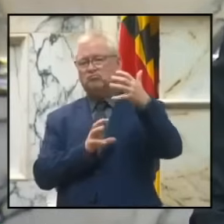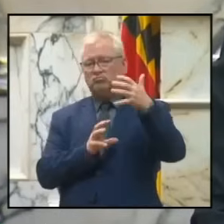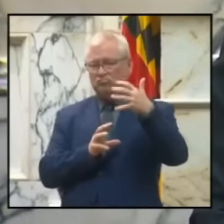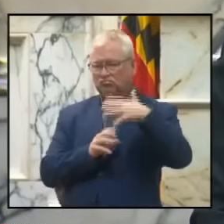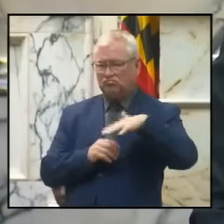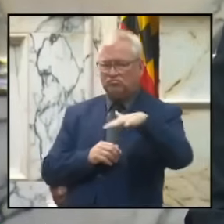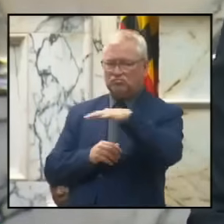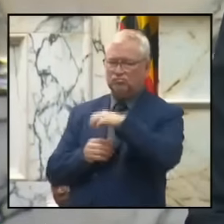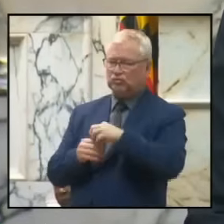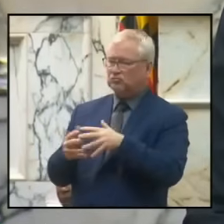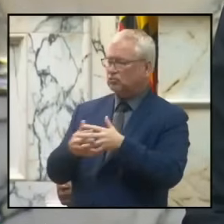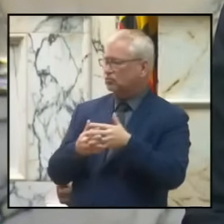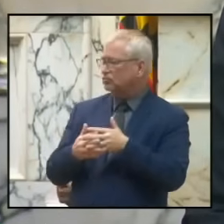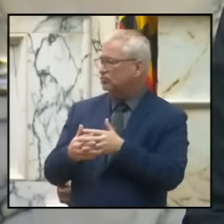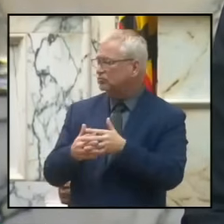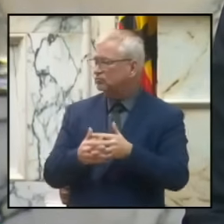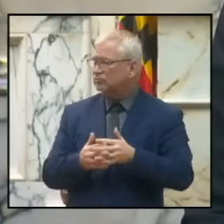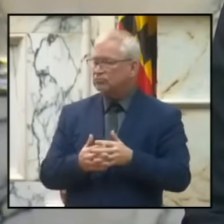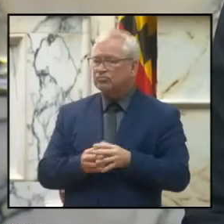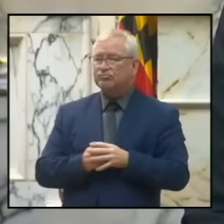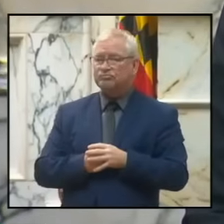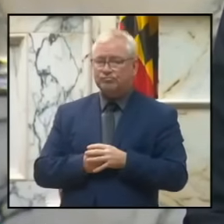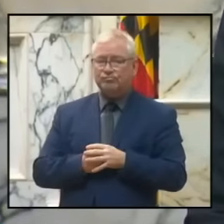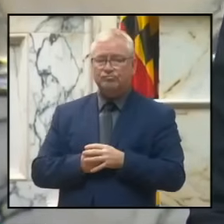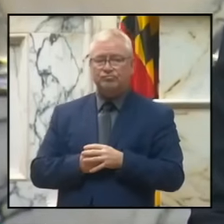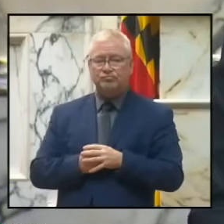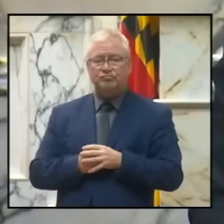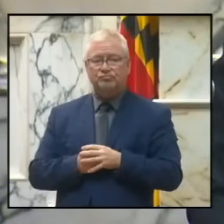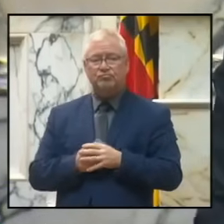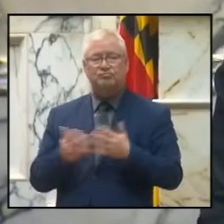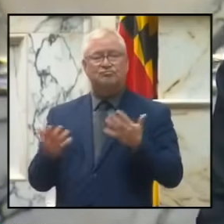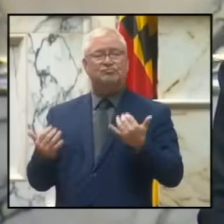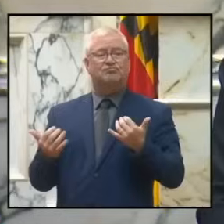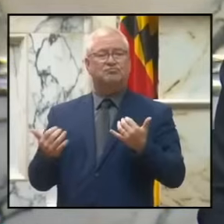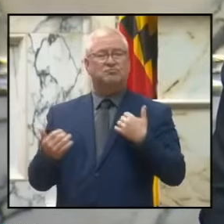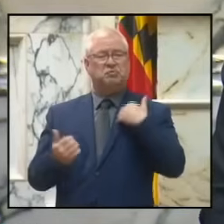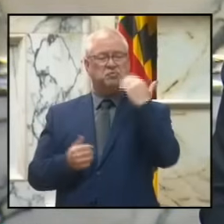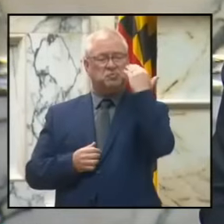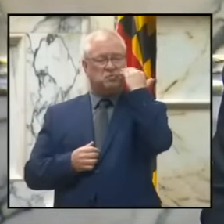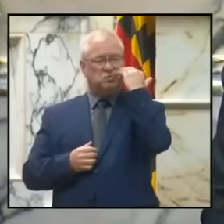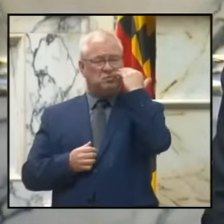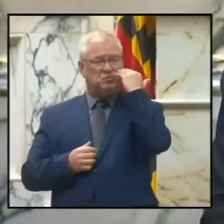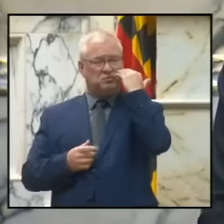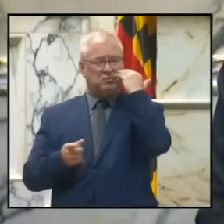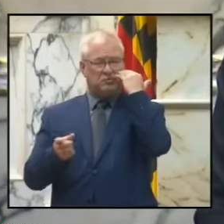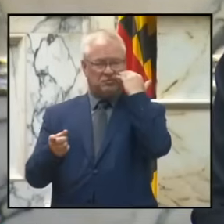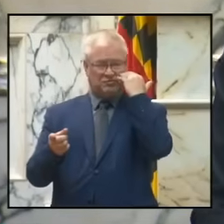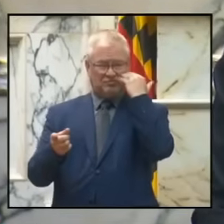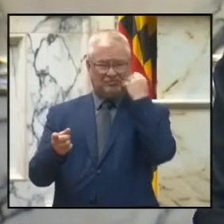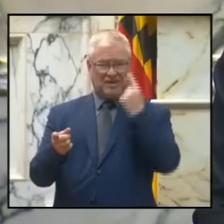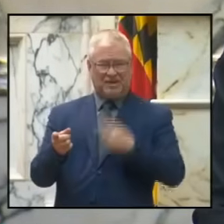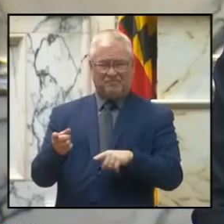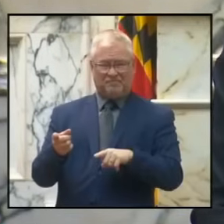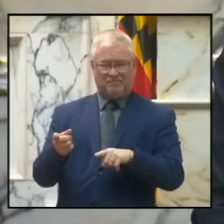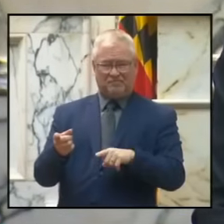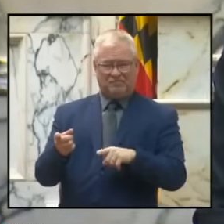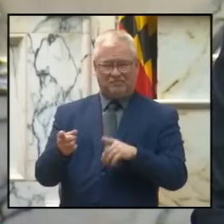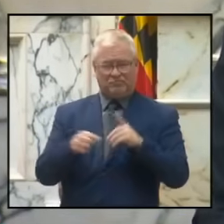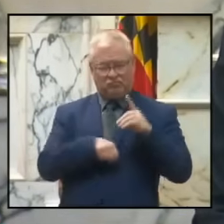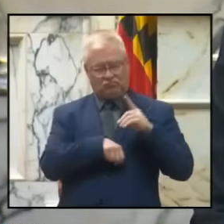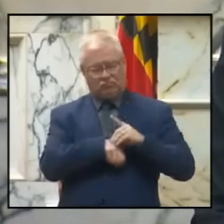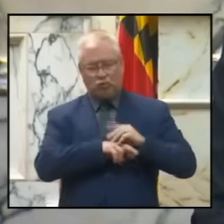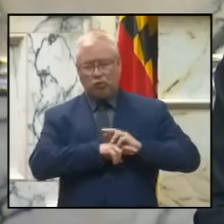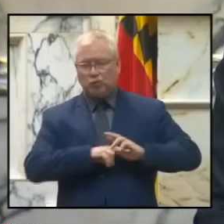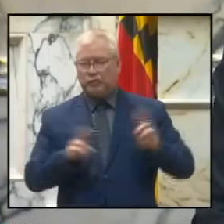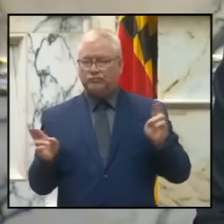history. But I also do know this, is that when duty called, Maryland